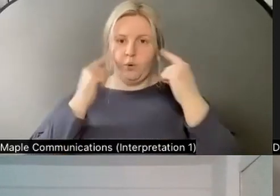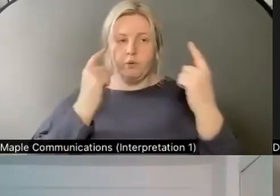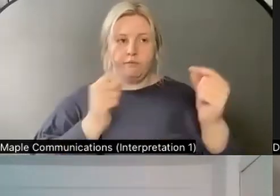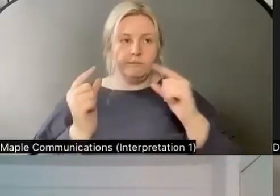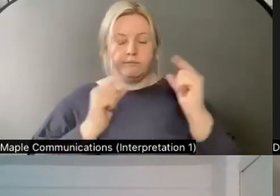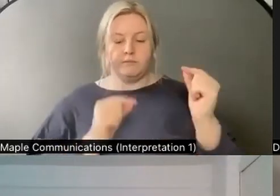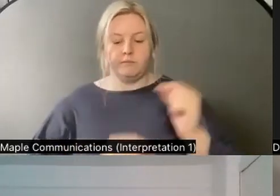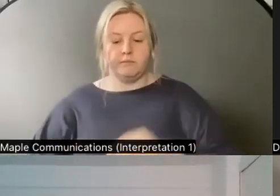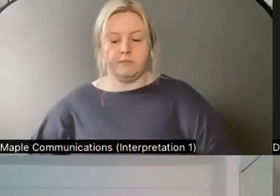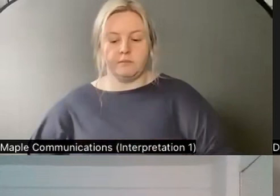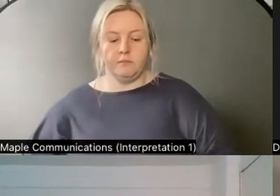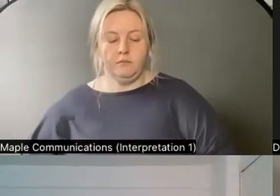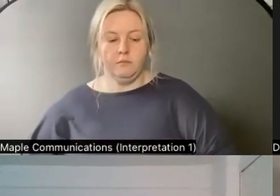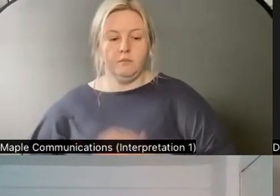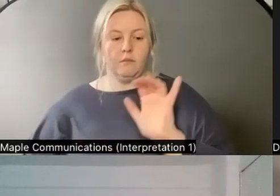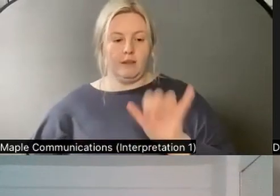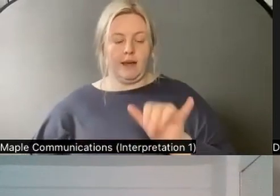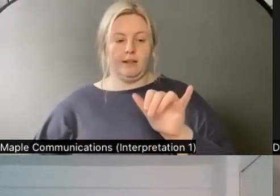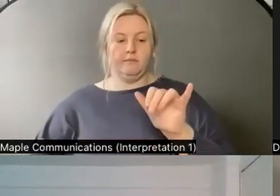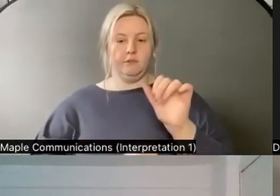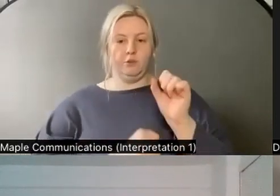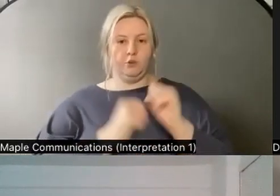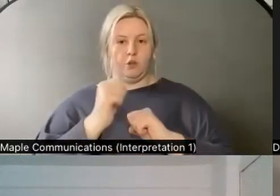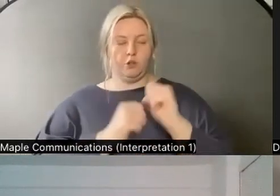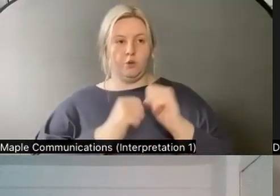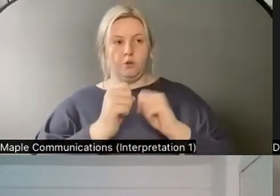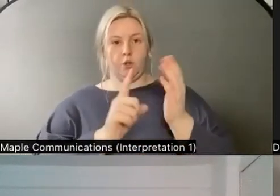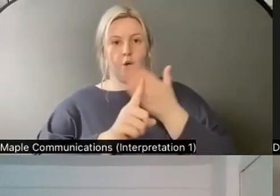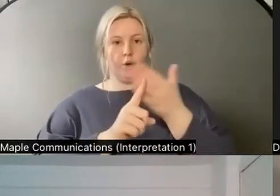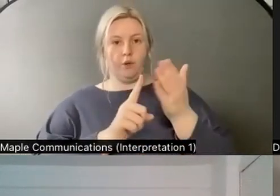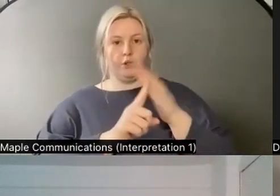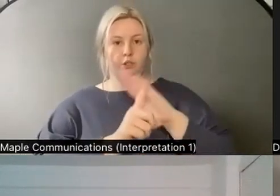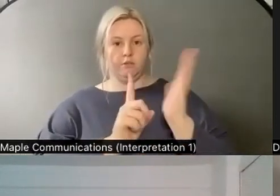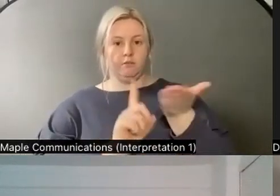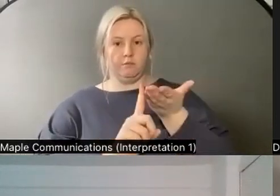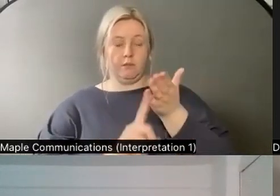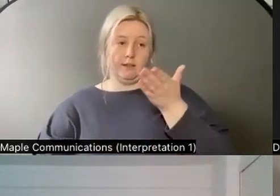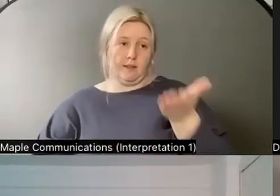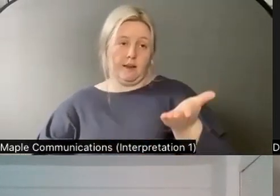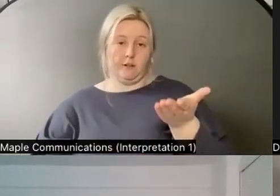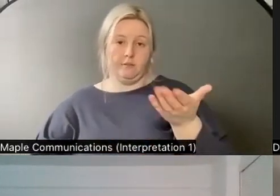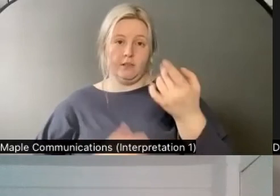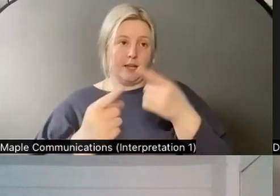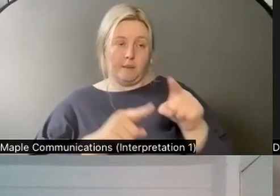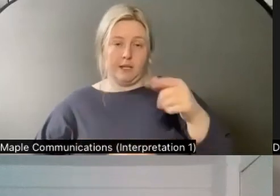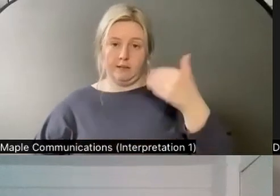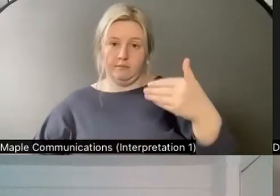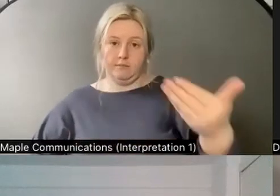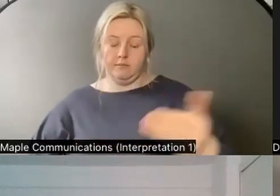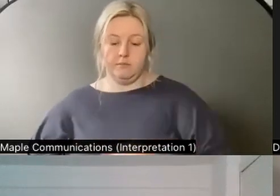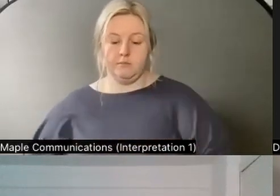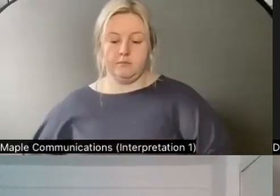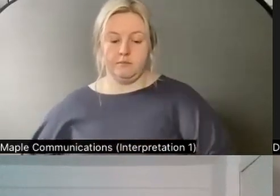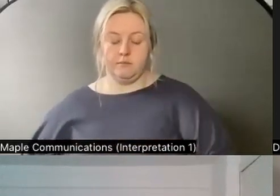the structural coercion is obviously present, and it's